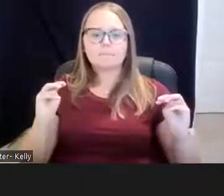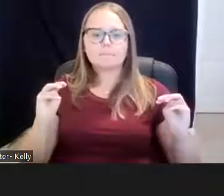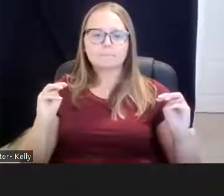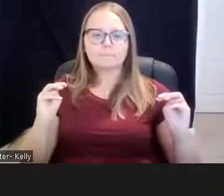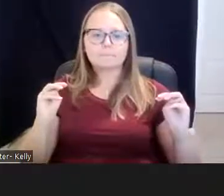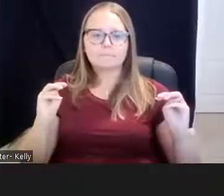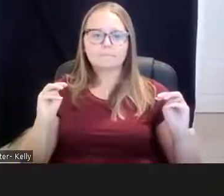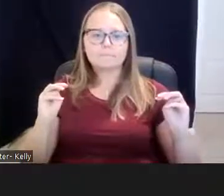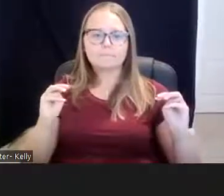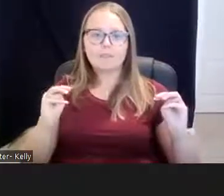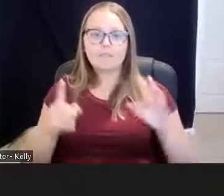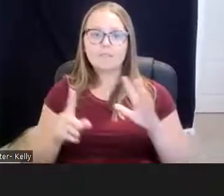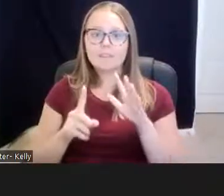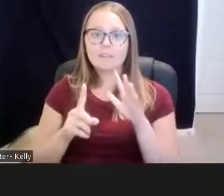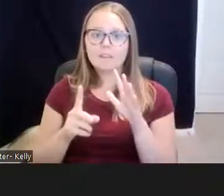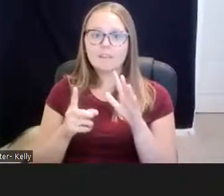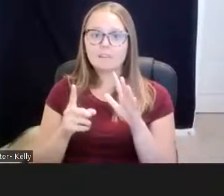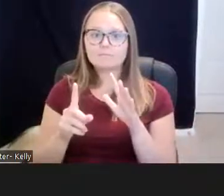the absence